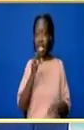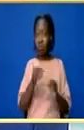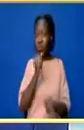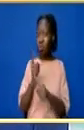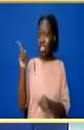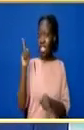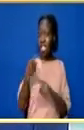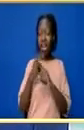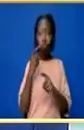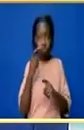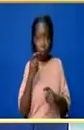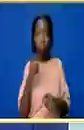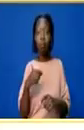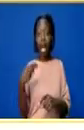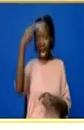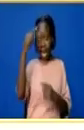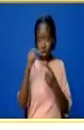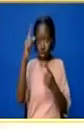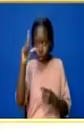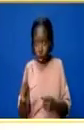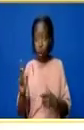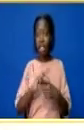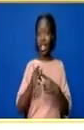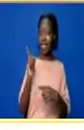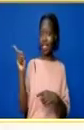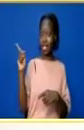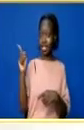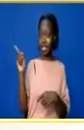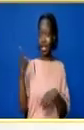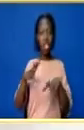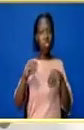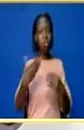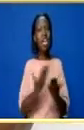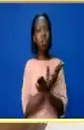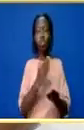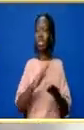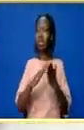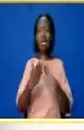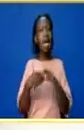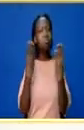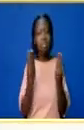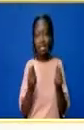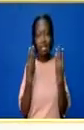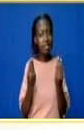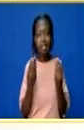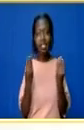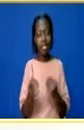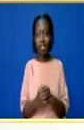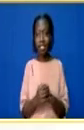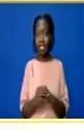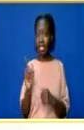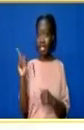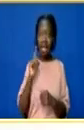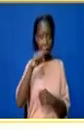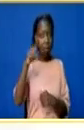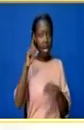this, you find yourself, this soil erosion. Mm. In those days, you used to, before you went there to cultivate this